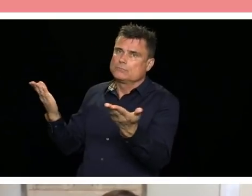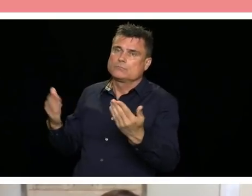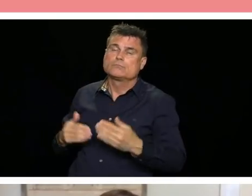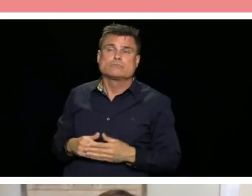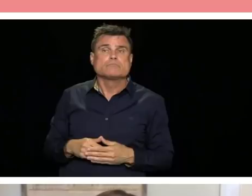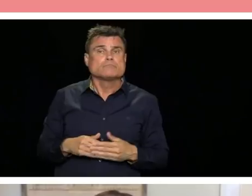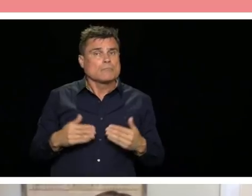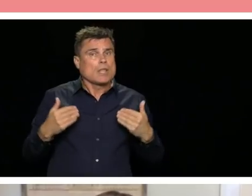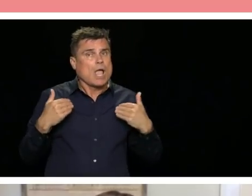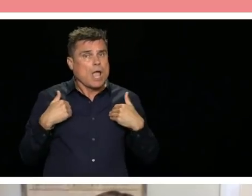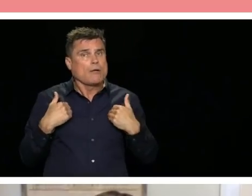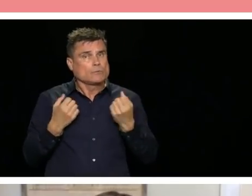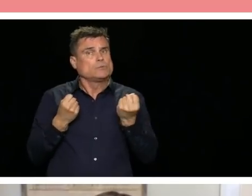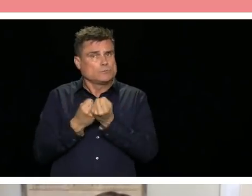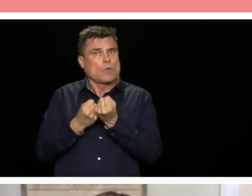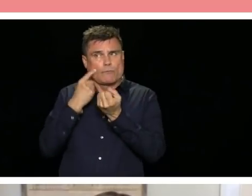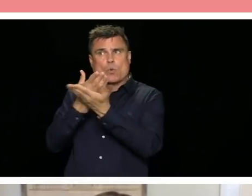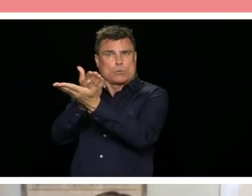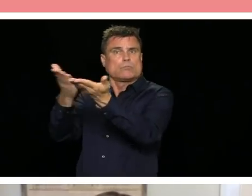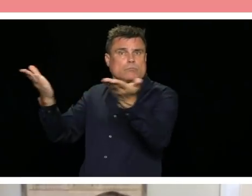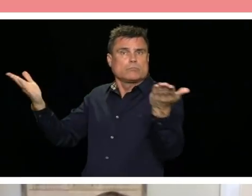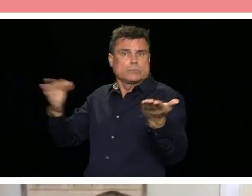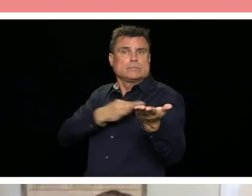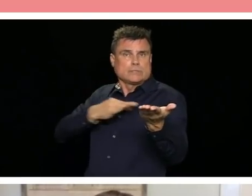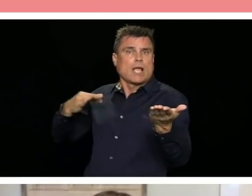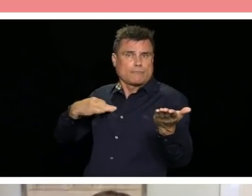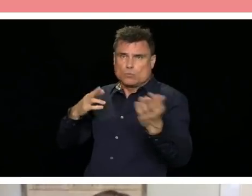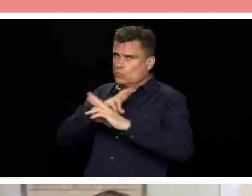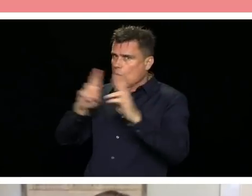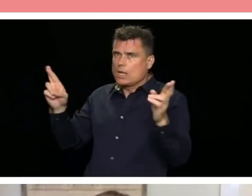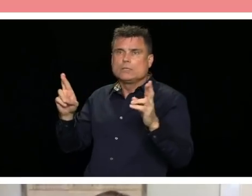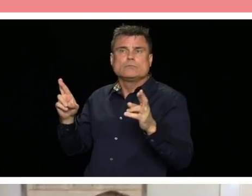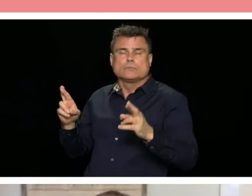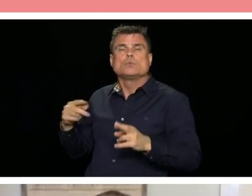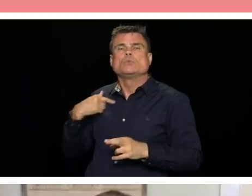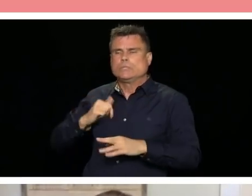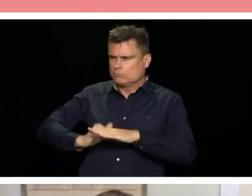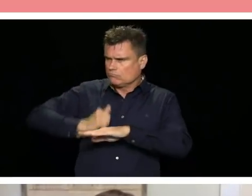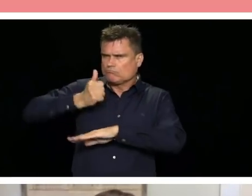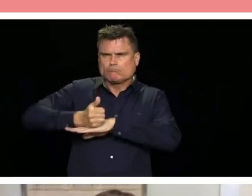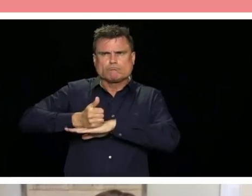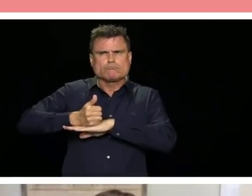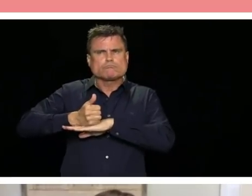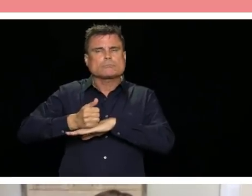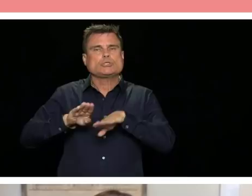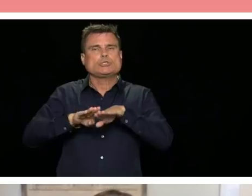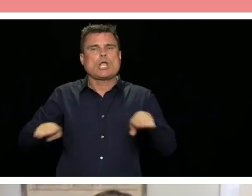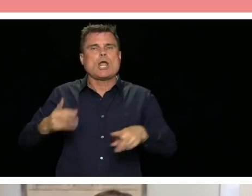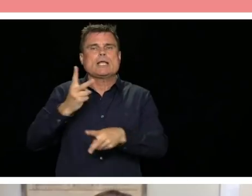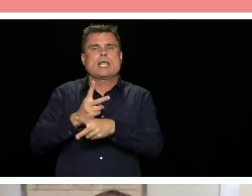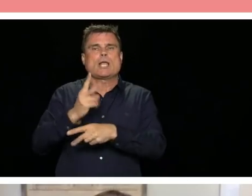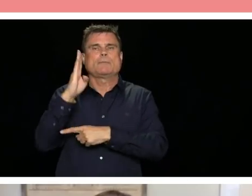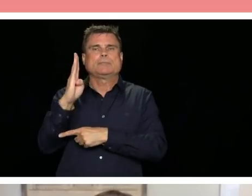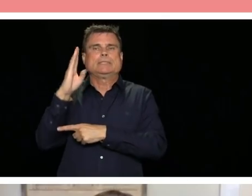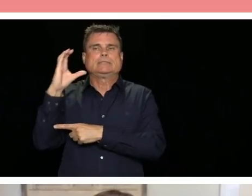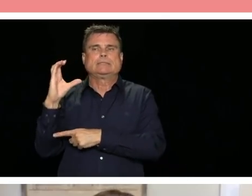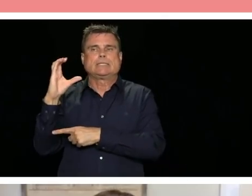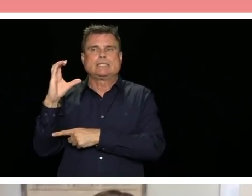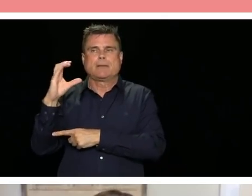that plan, our Childcare BC plan about 2 years ago, looking at how do we support the sector, build an